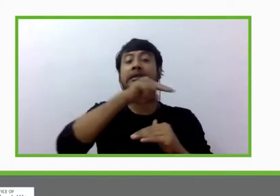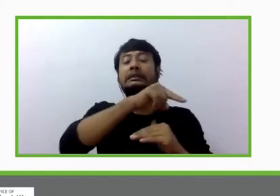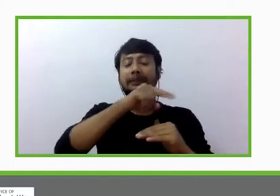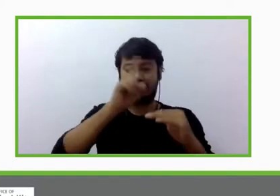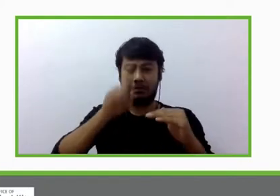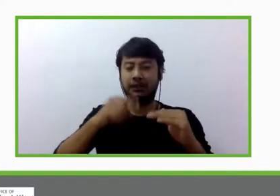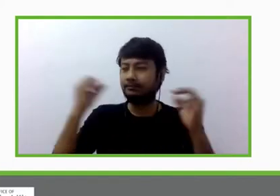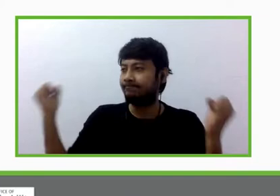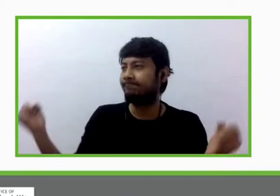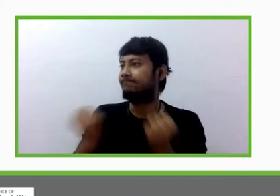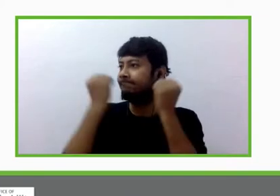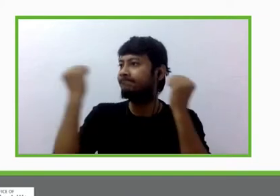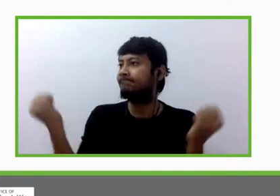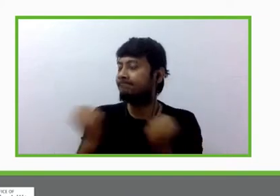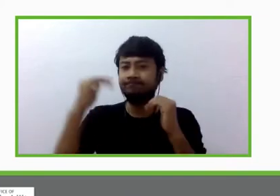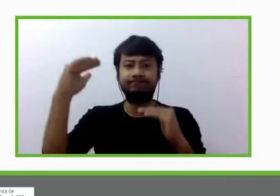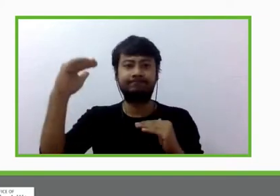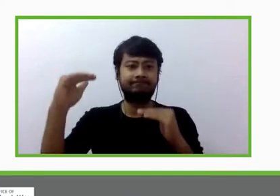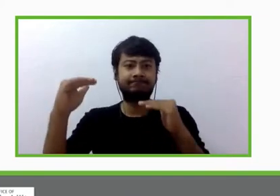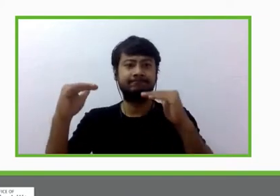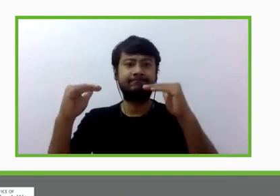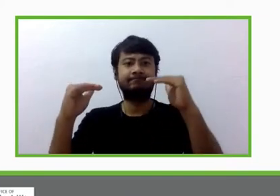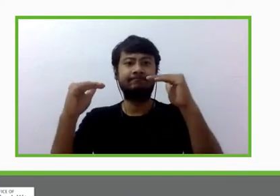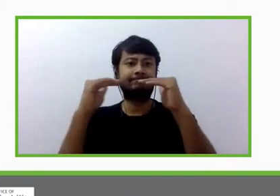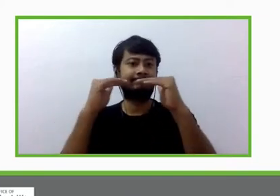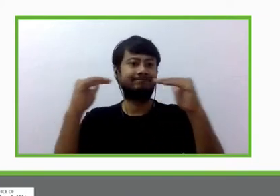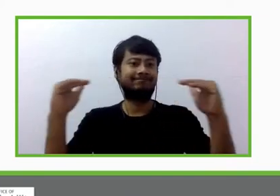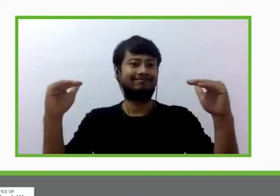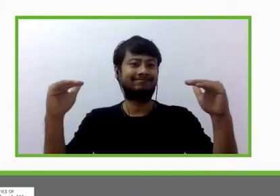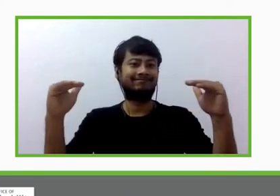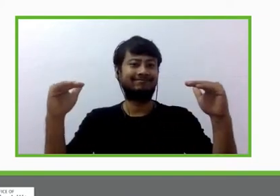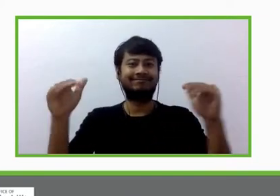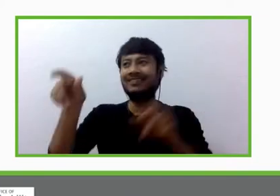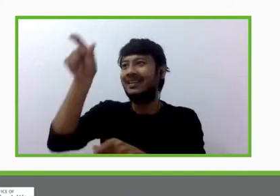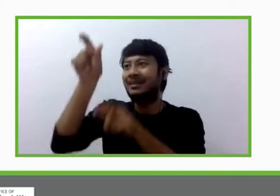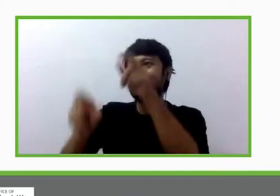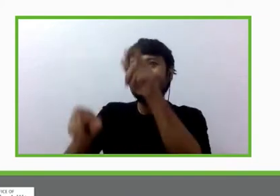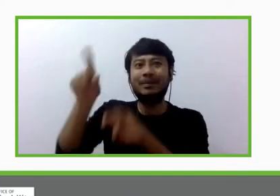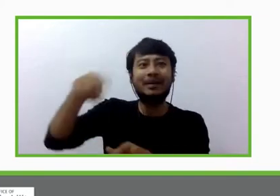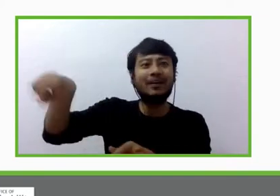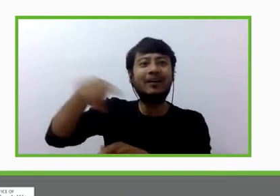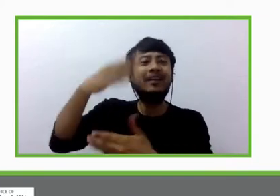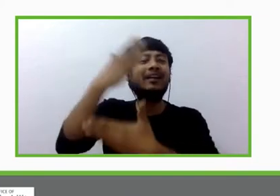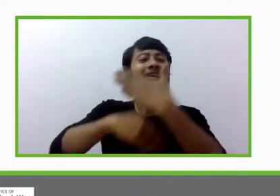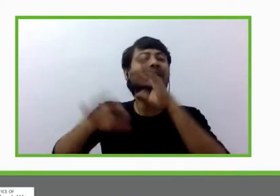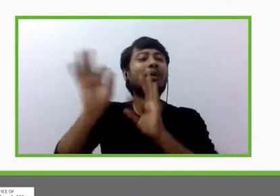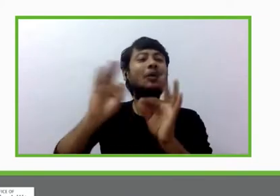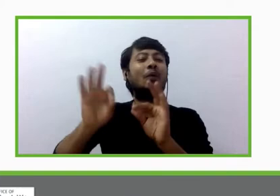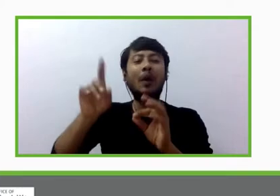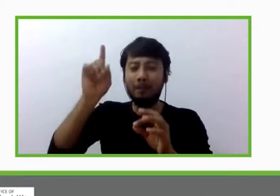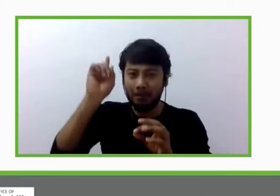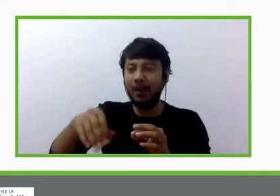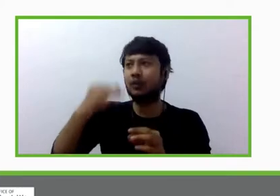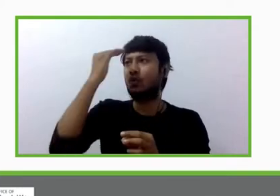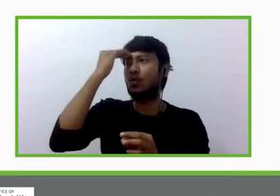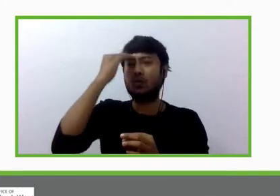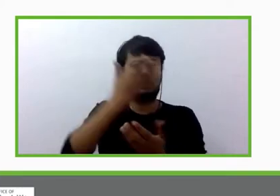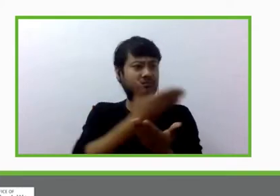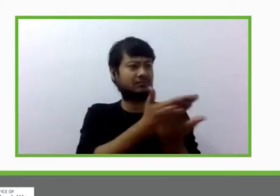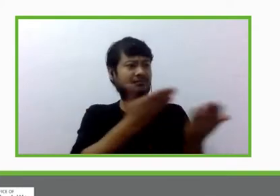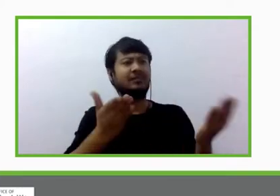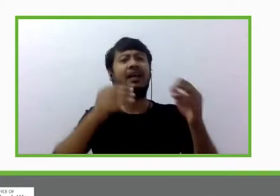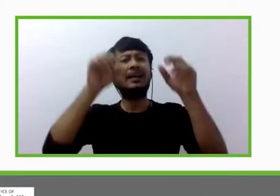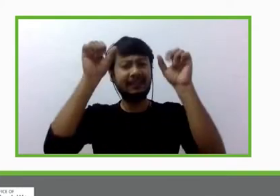population in order to get them to acknowledge us as, number one, knowledgeable about what we